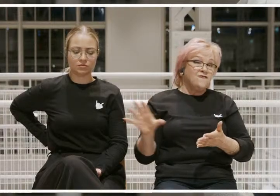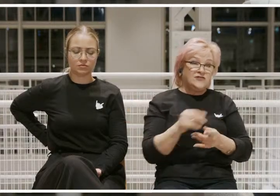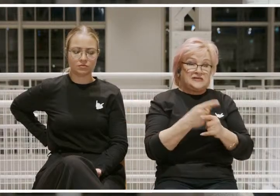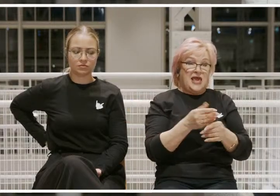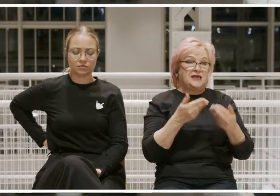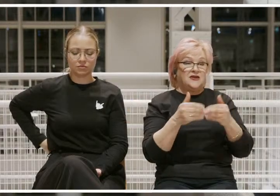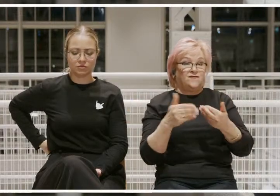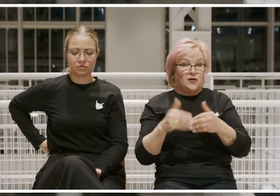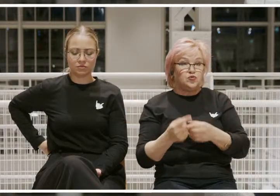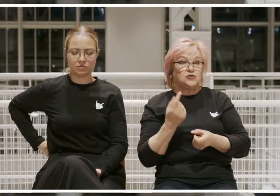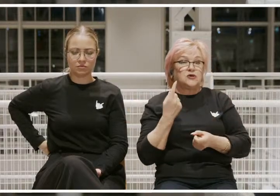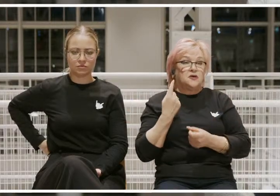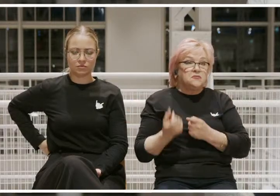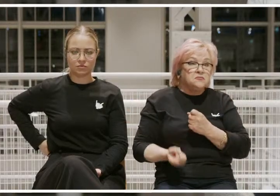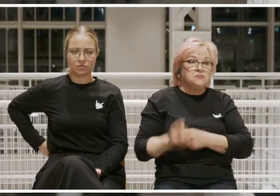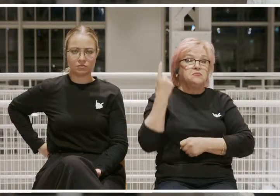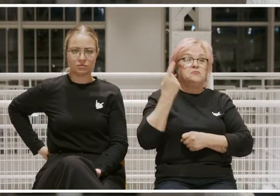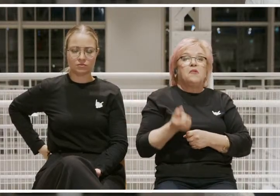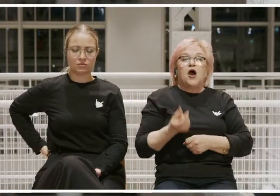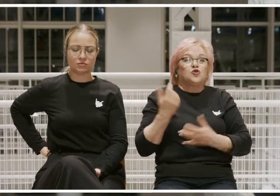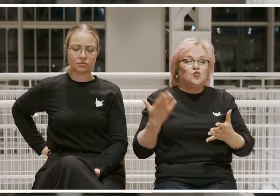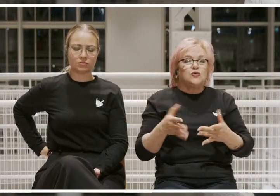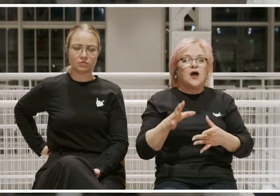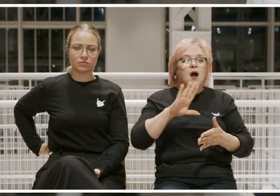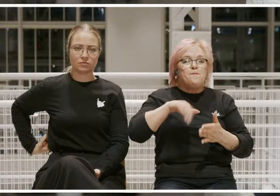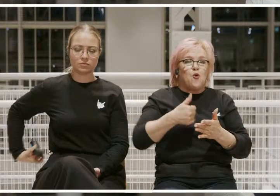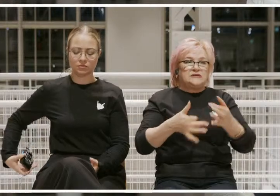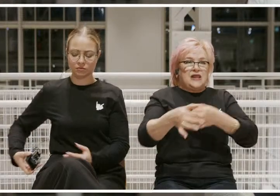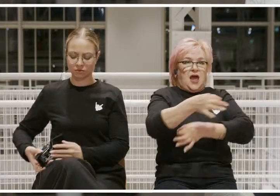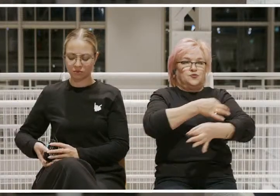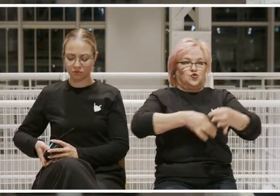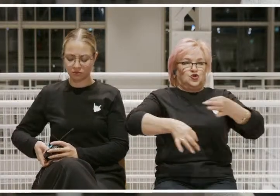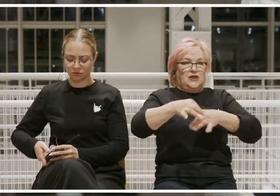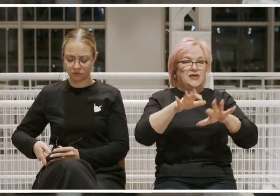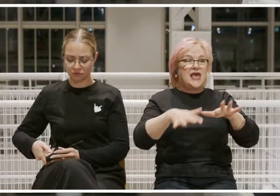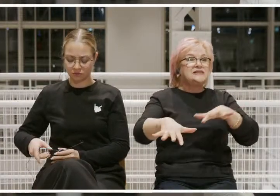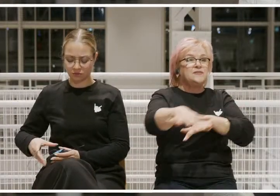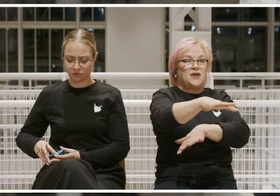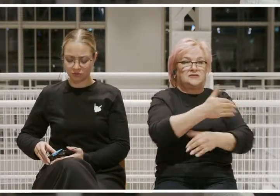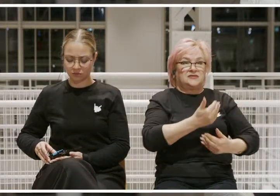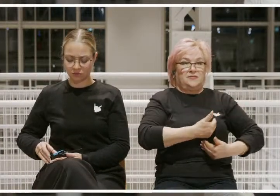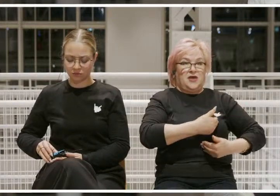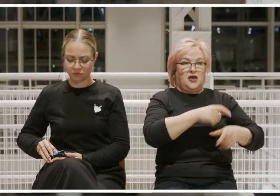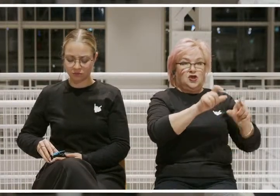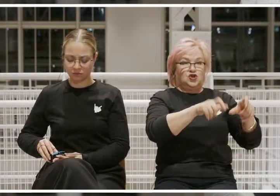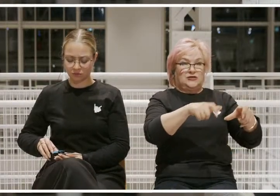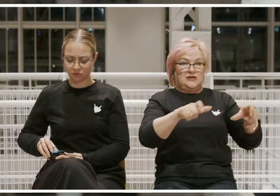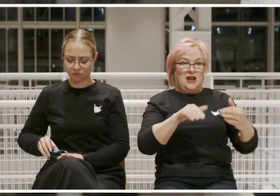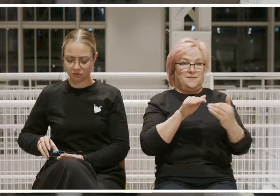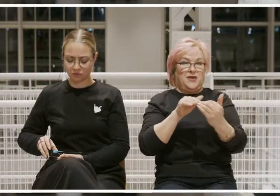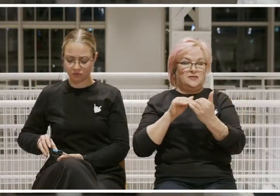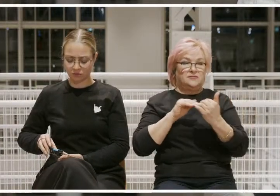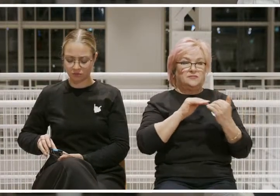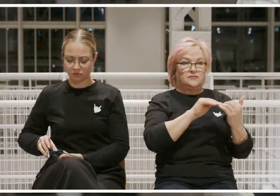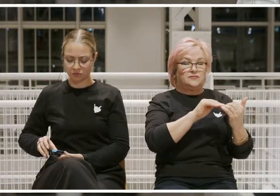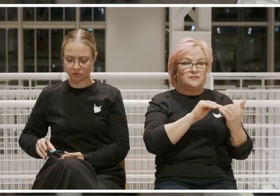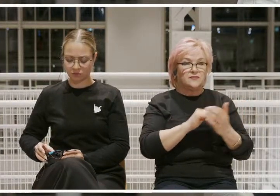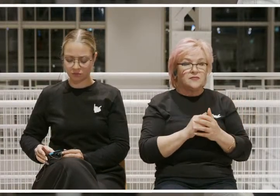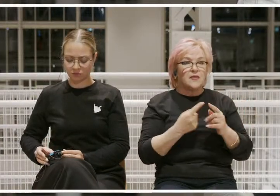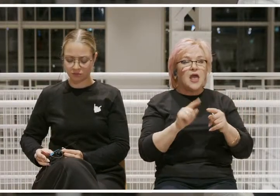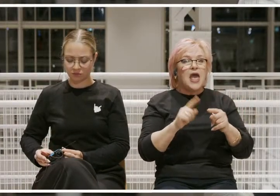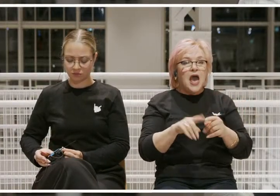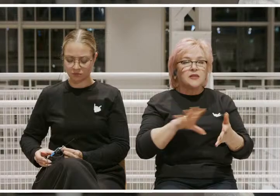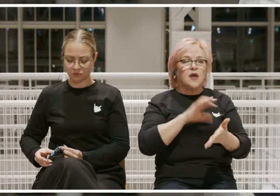Anne means mother. So the name is coming from, because it was about, the publication was about their